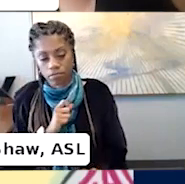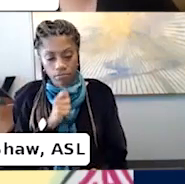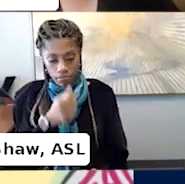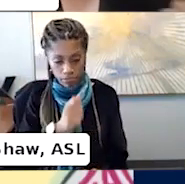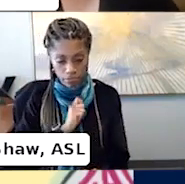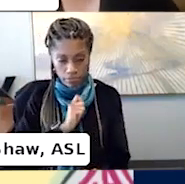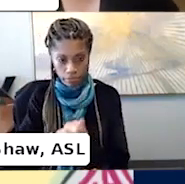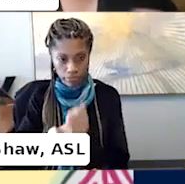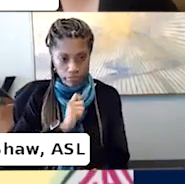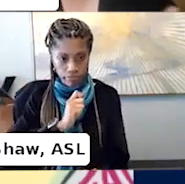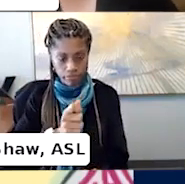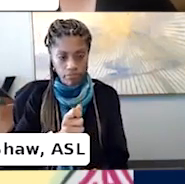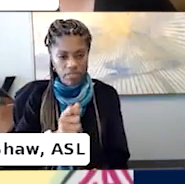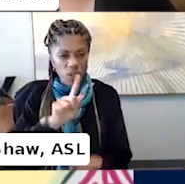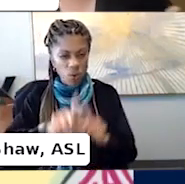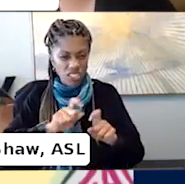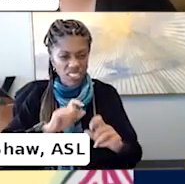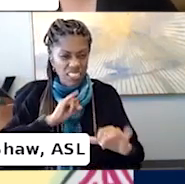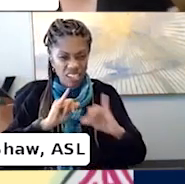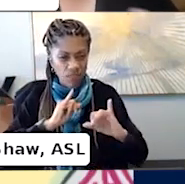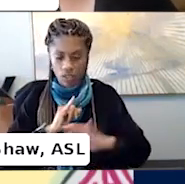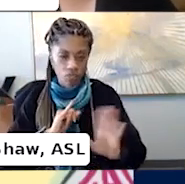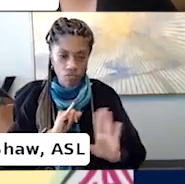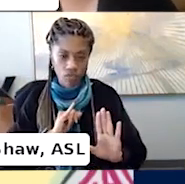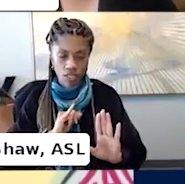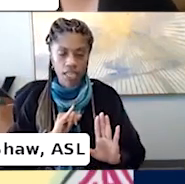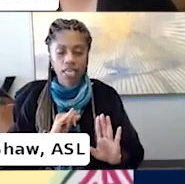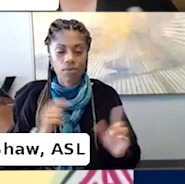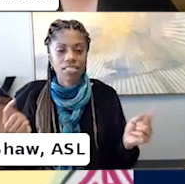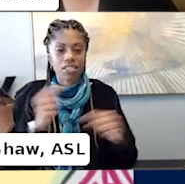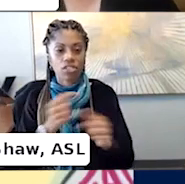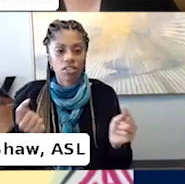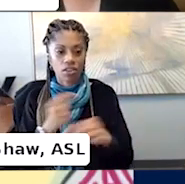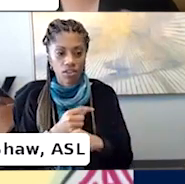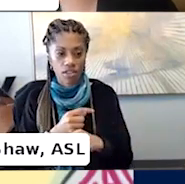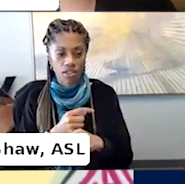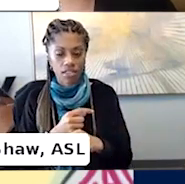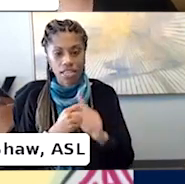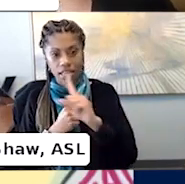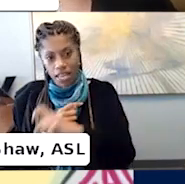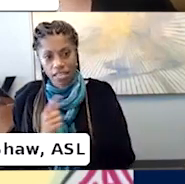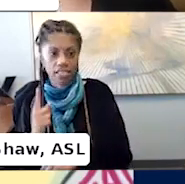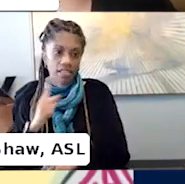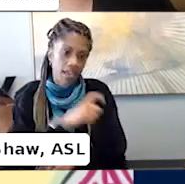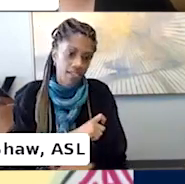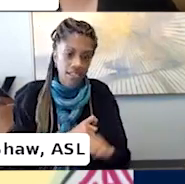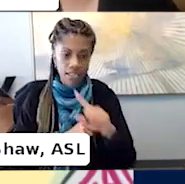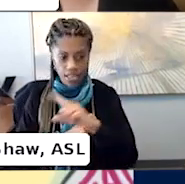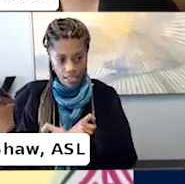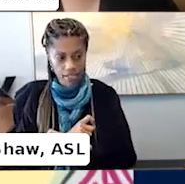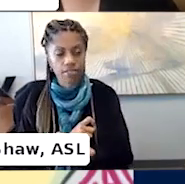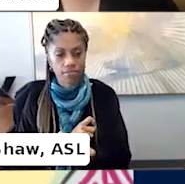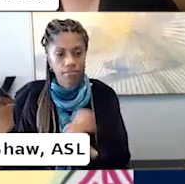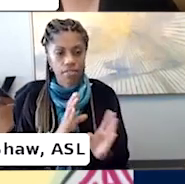have. They had a conversation to have with one another. They could ask each other questions and they knew what that was. And the final piece is